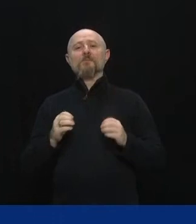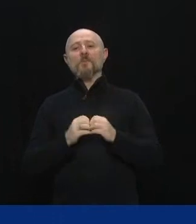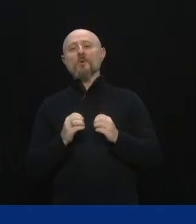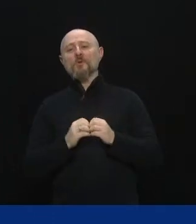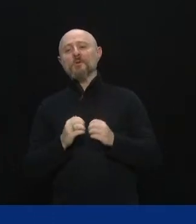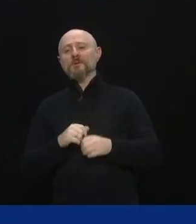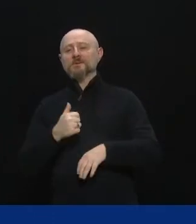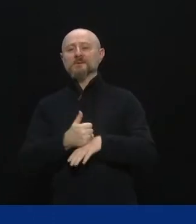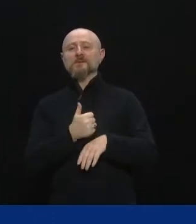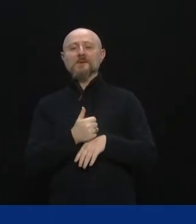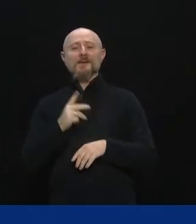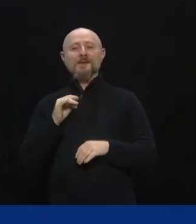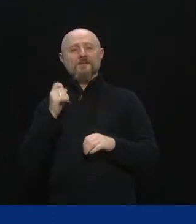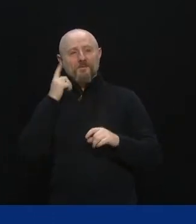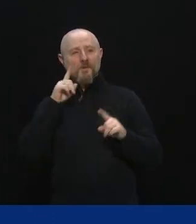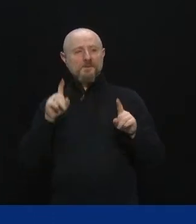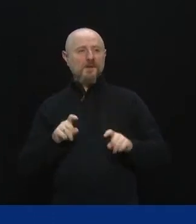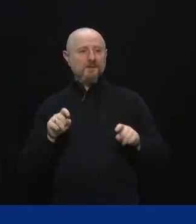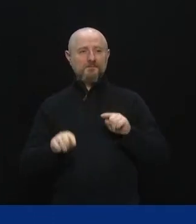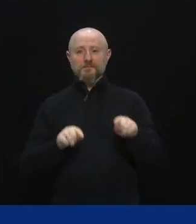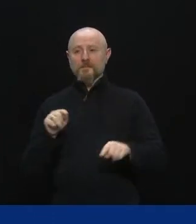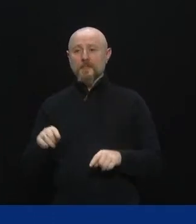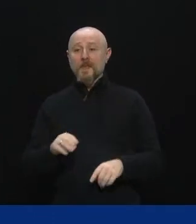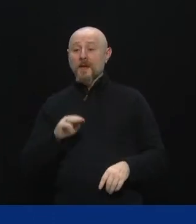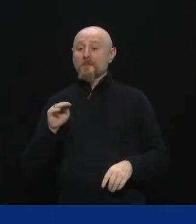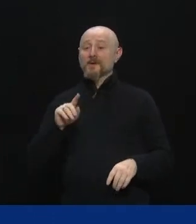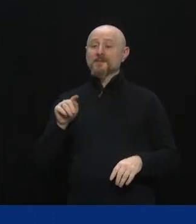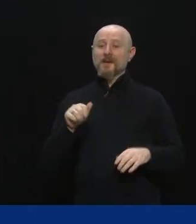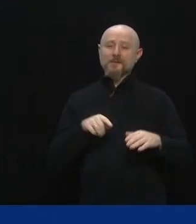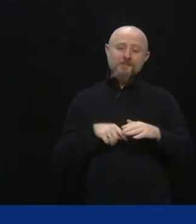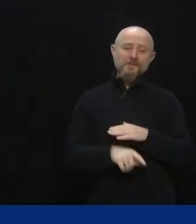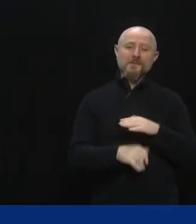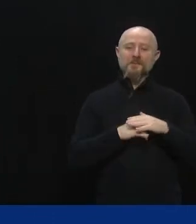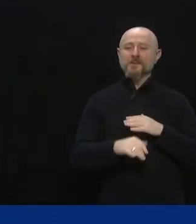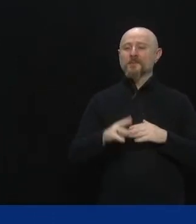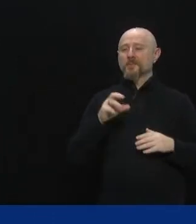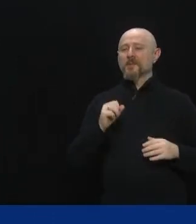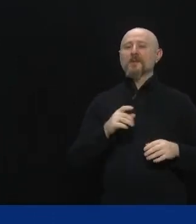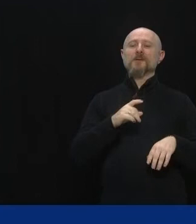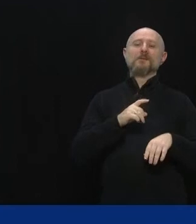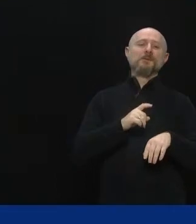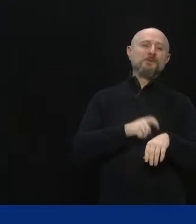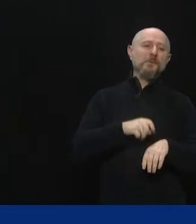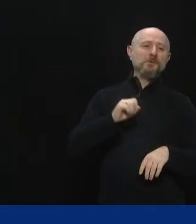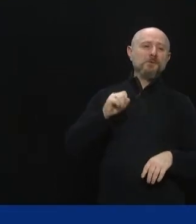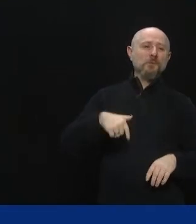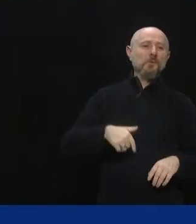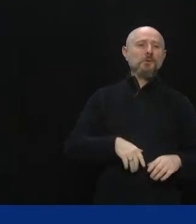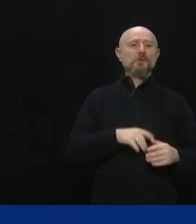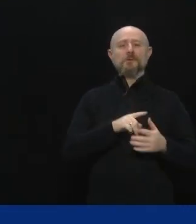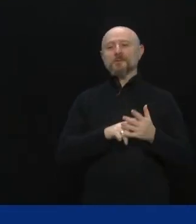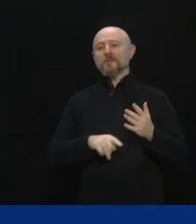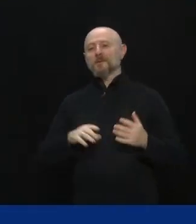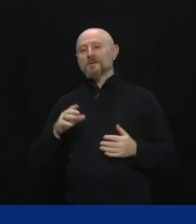We already have existing sites at the MTA, Times Square, Grand Central, Penn Station, Broadway Junction in Brooklyn, East